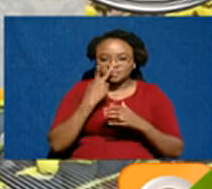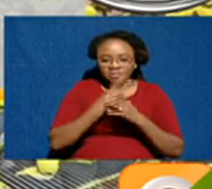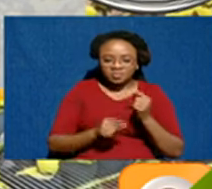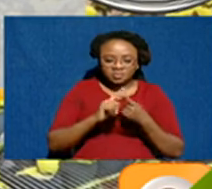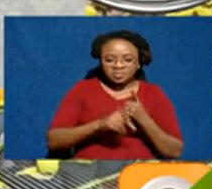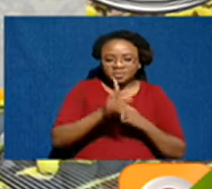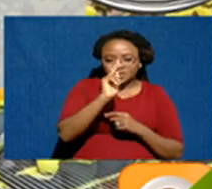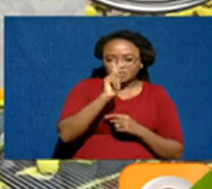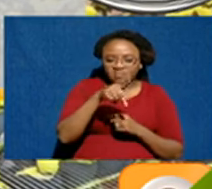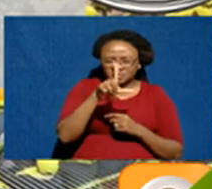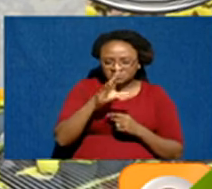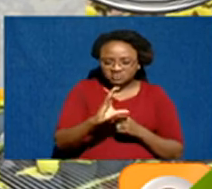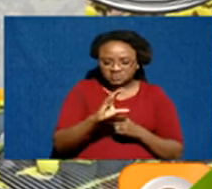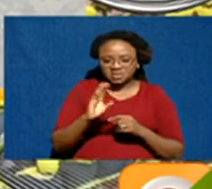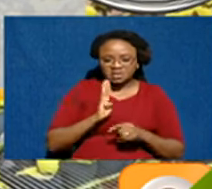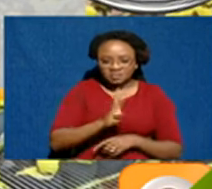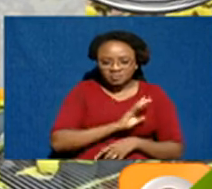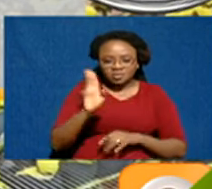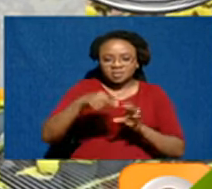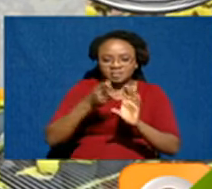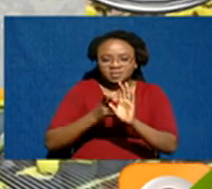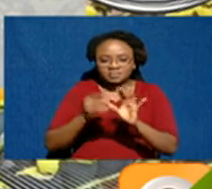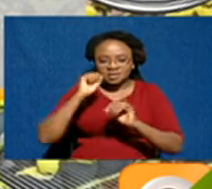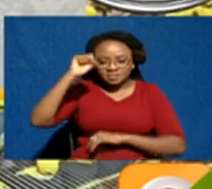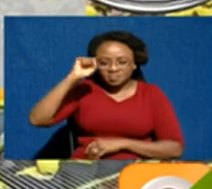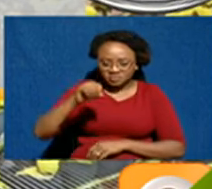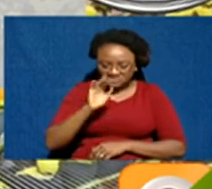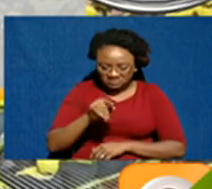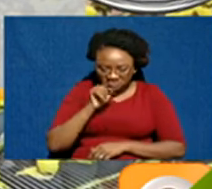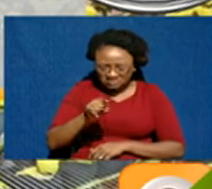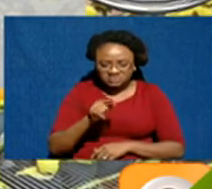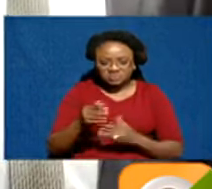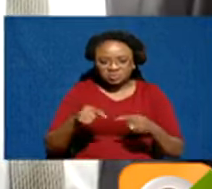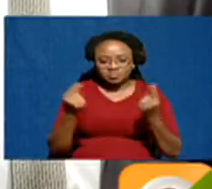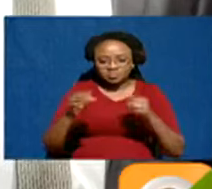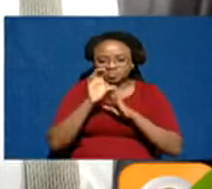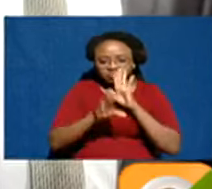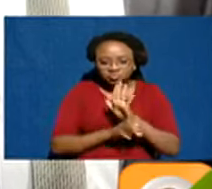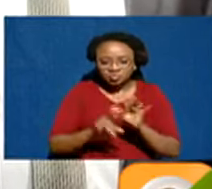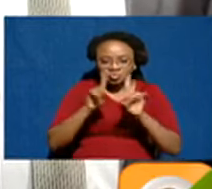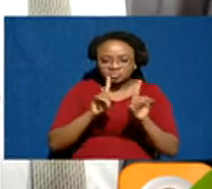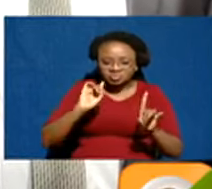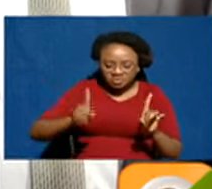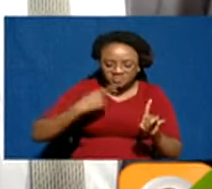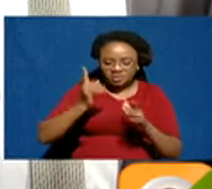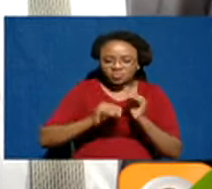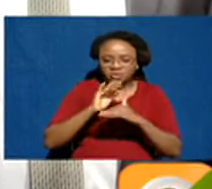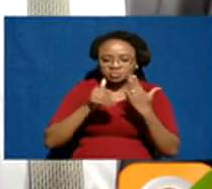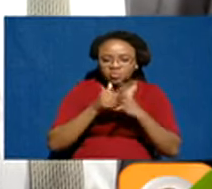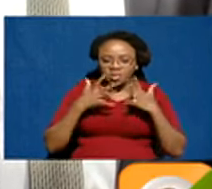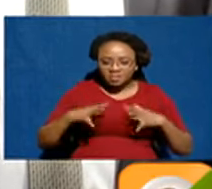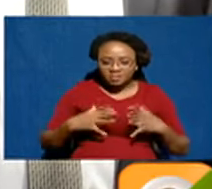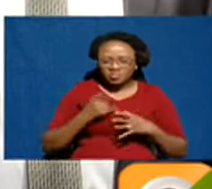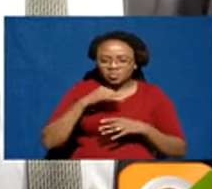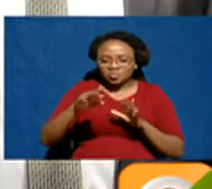KPLC board chair Joy Midivo participate in politics will be unconstitutional. Demand that all those people who have been named as